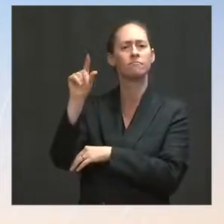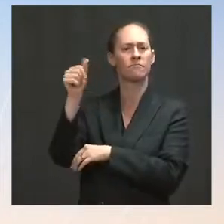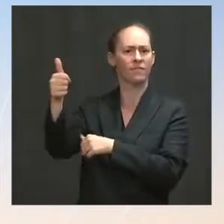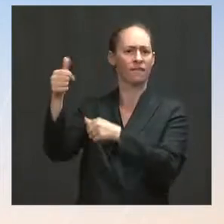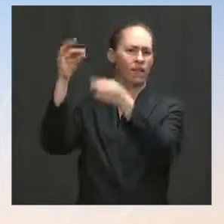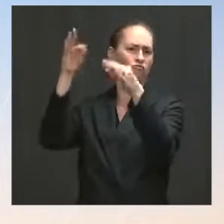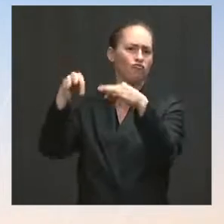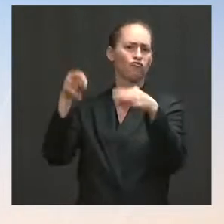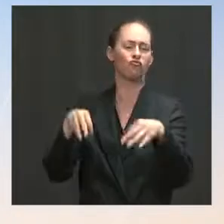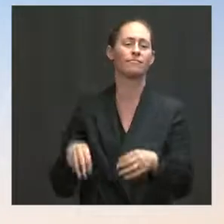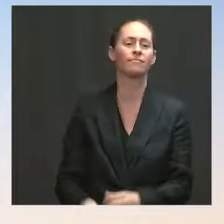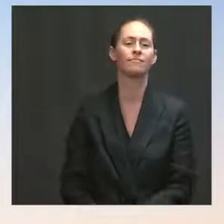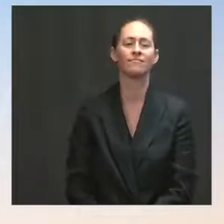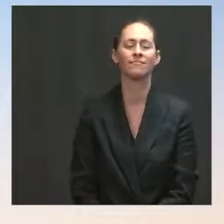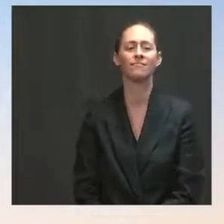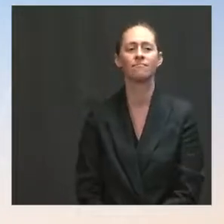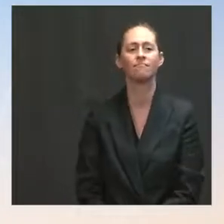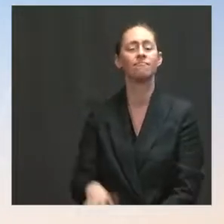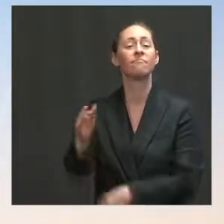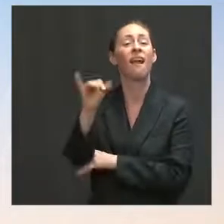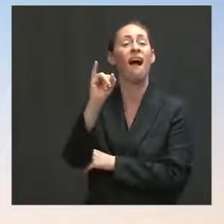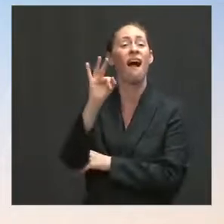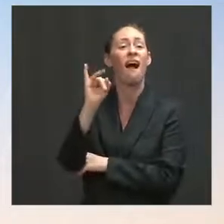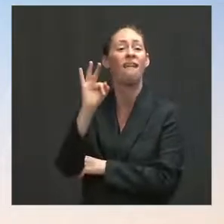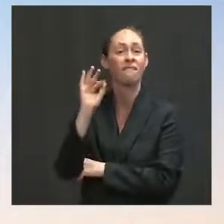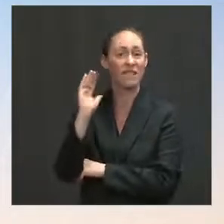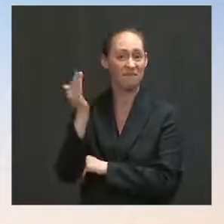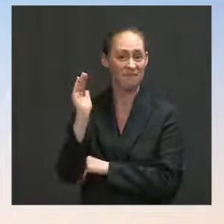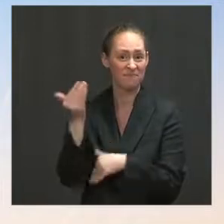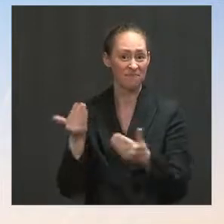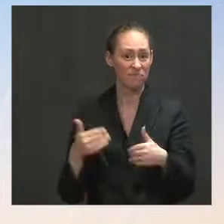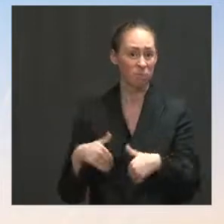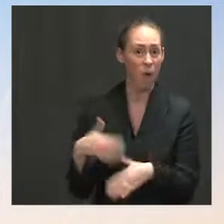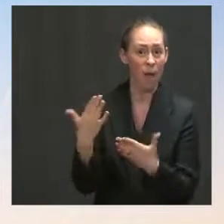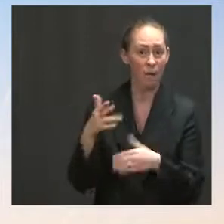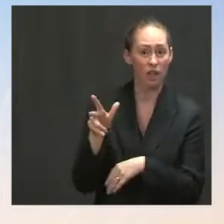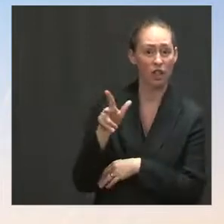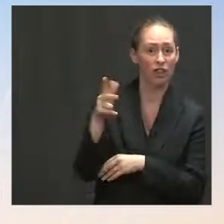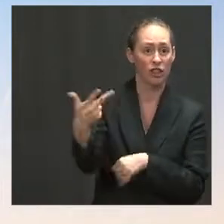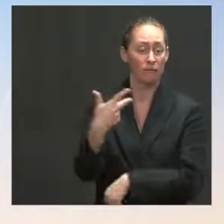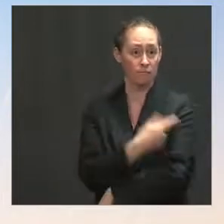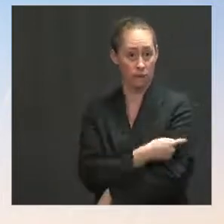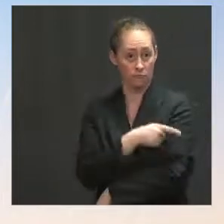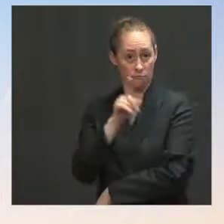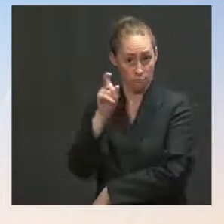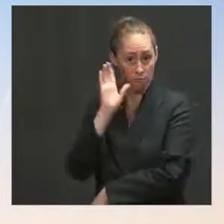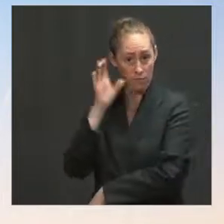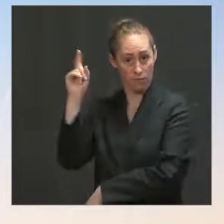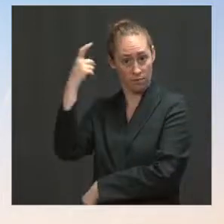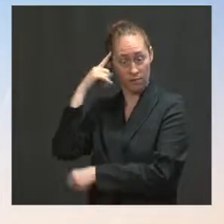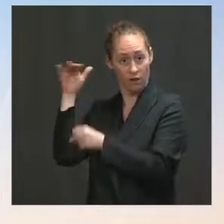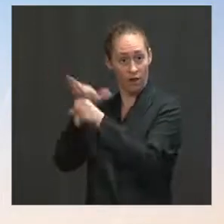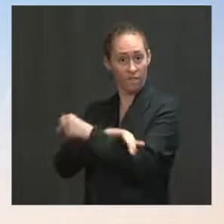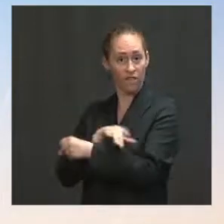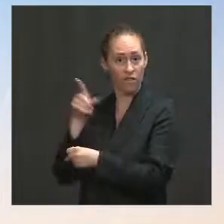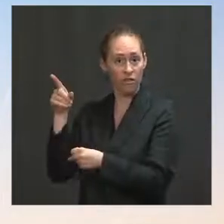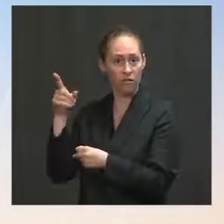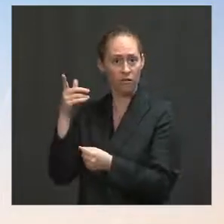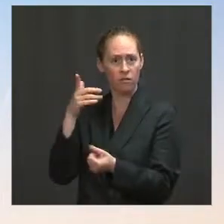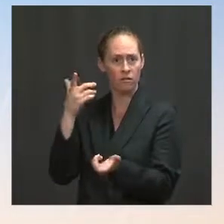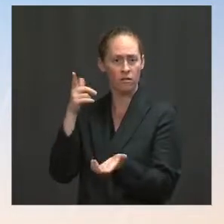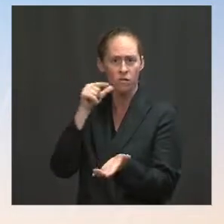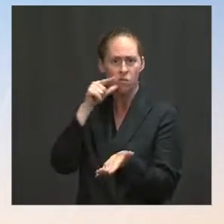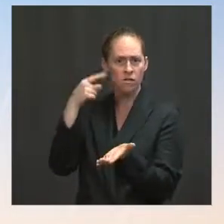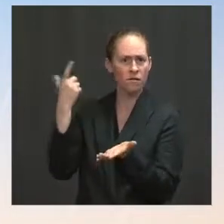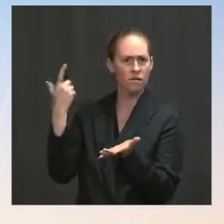If there is a third shot recommended, would the government cover the cost of that shot as well, and what considerations would have to take place to get funding